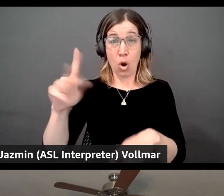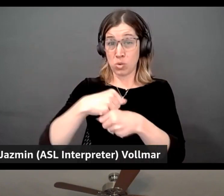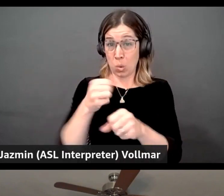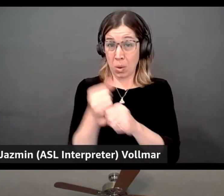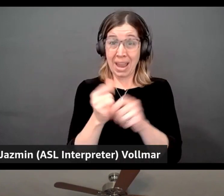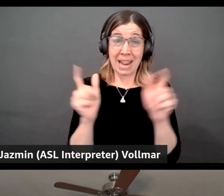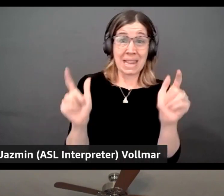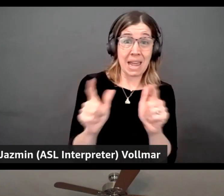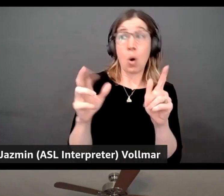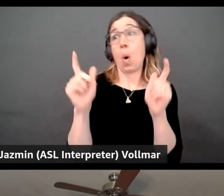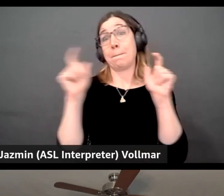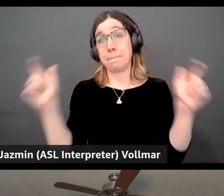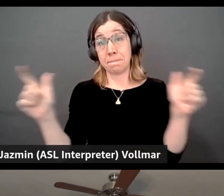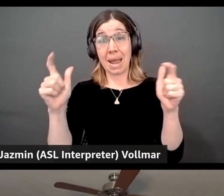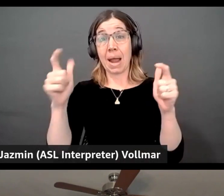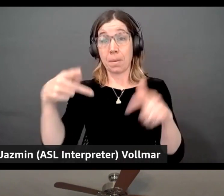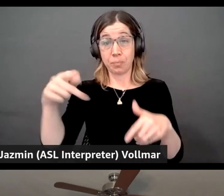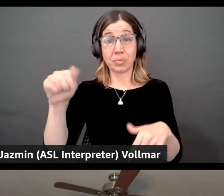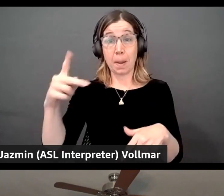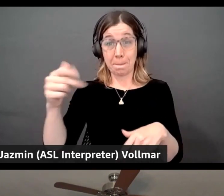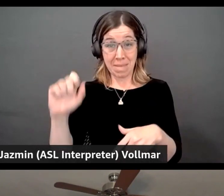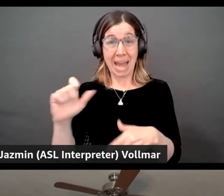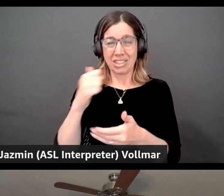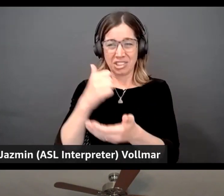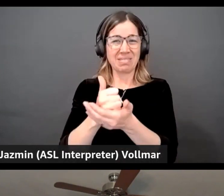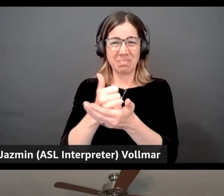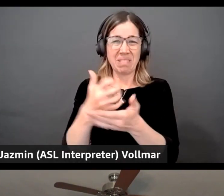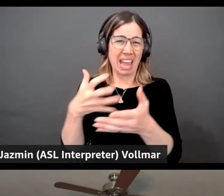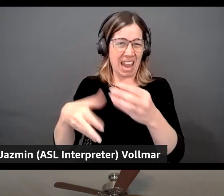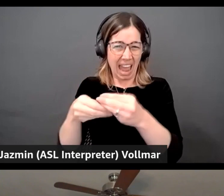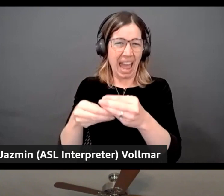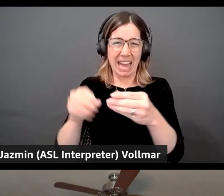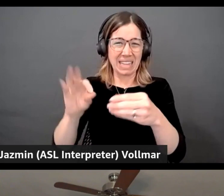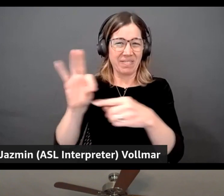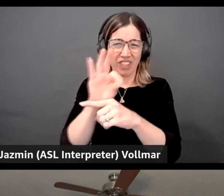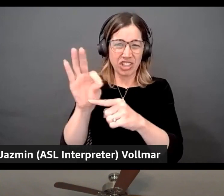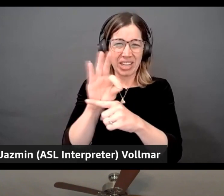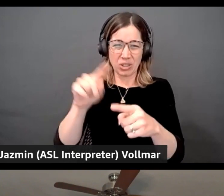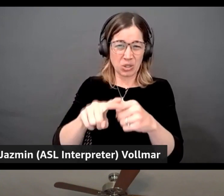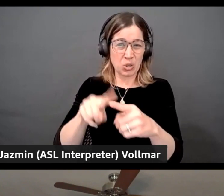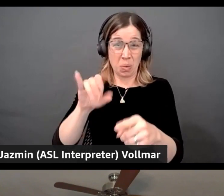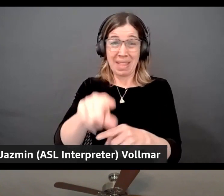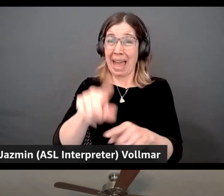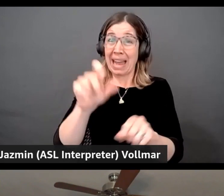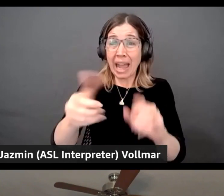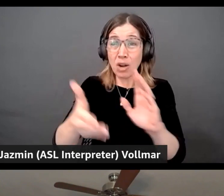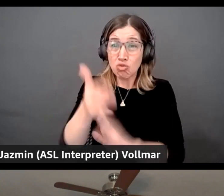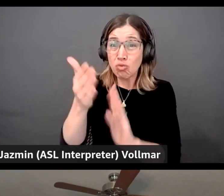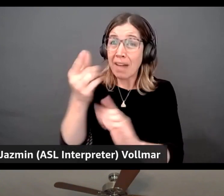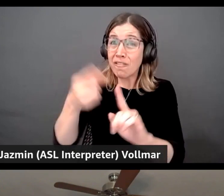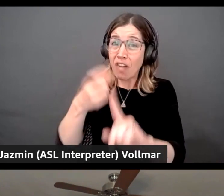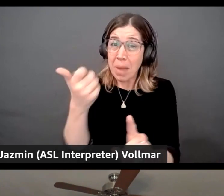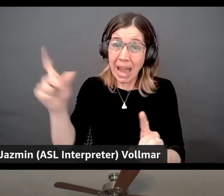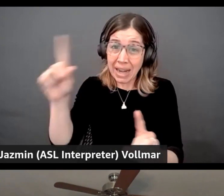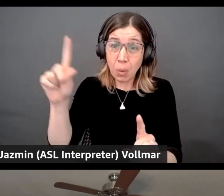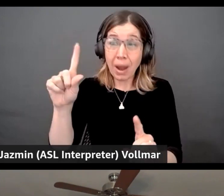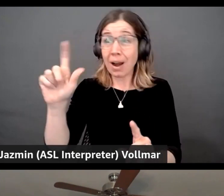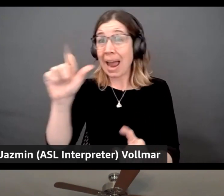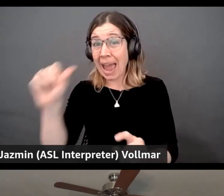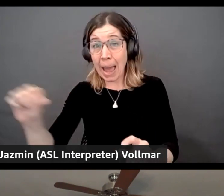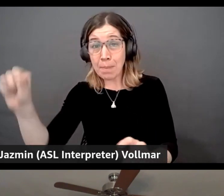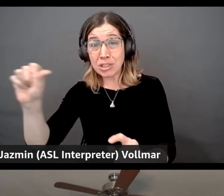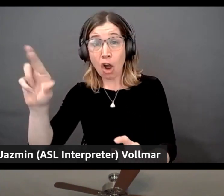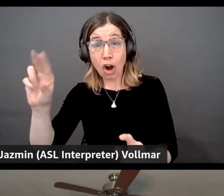that add additional functionality into Postgres and effectively let you run it anywhere. So on Amazon RDS and Amazon